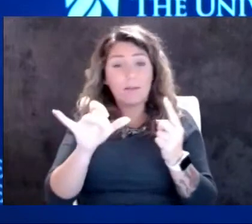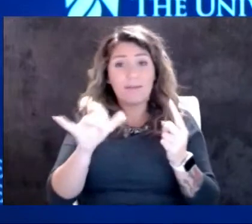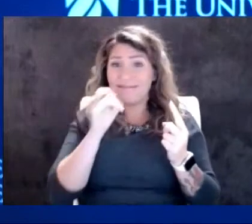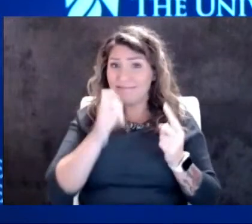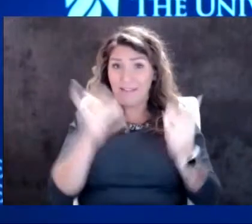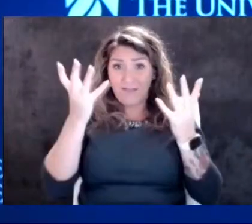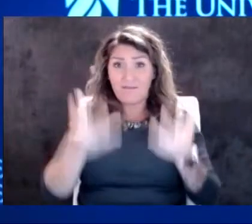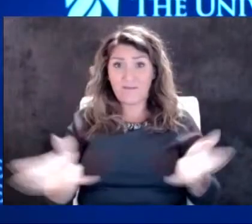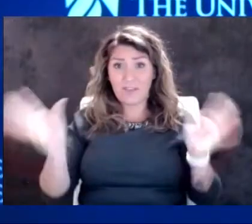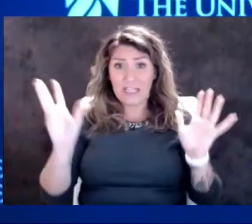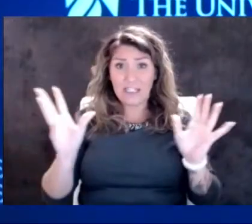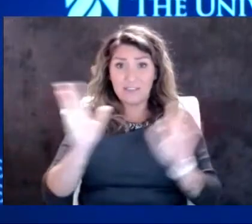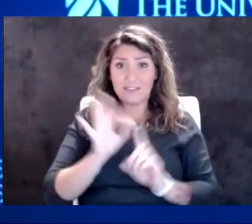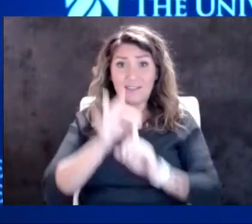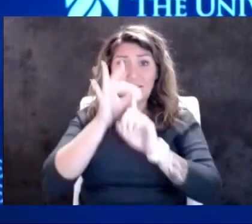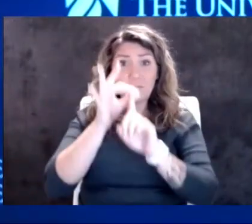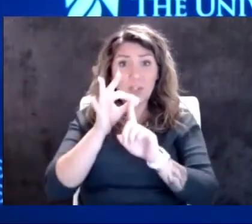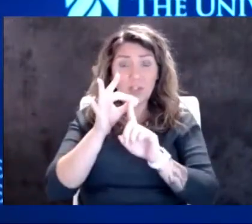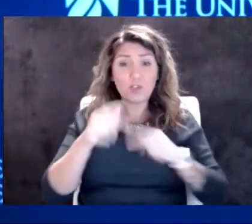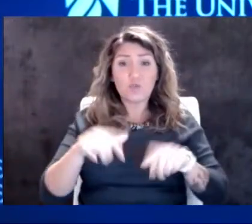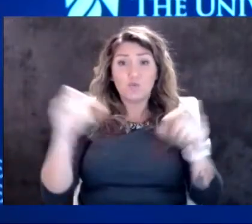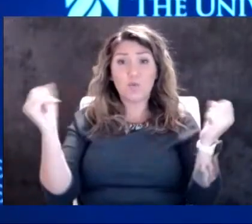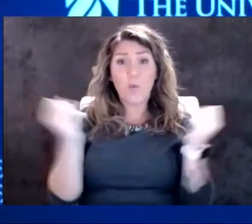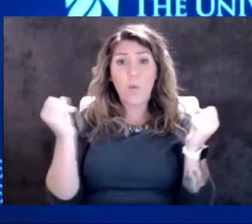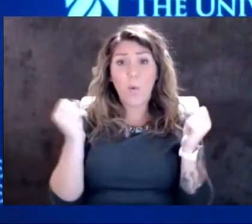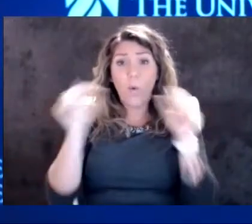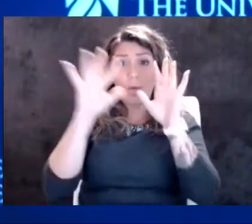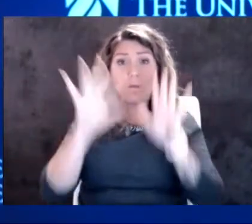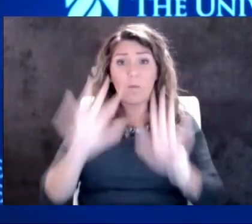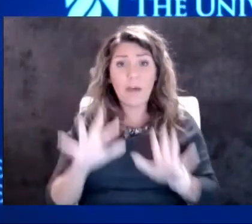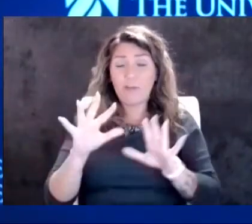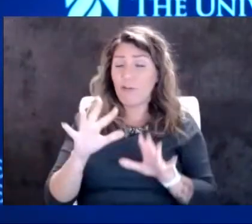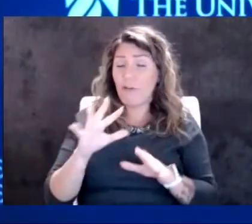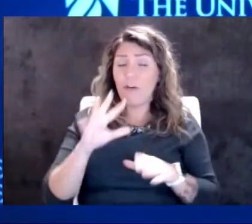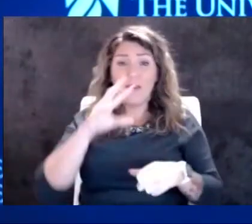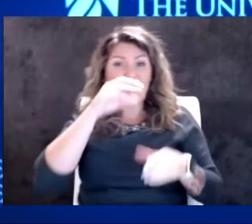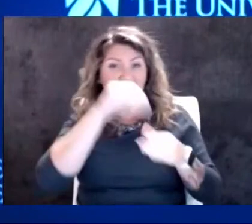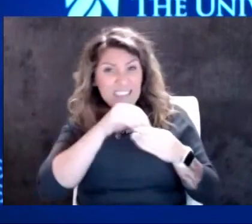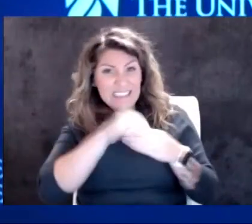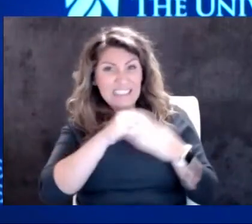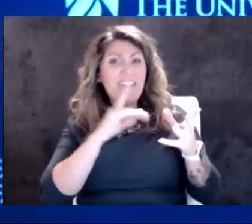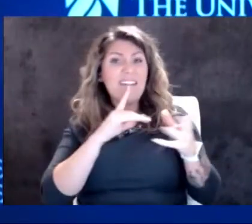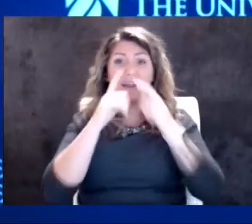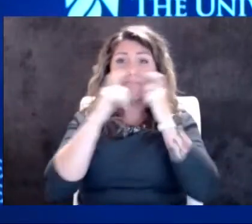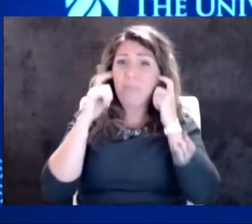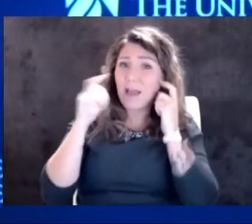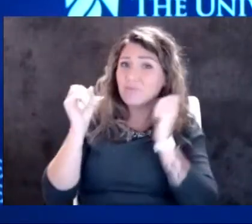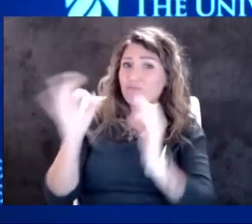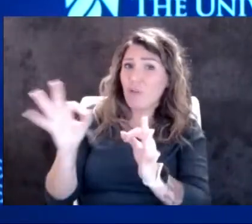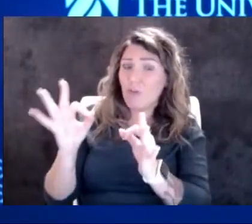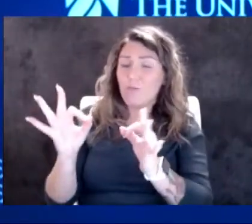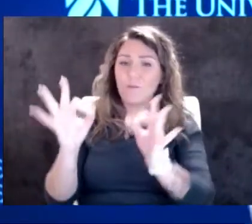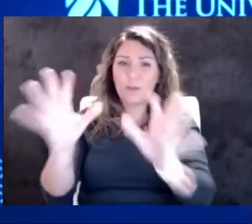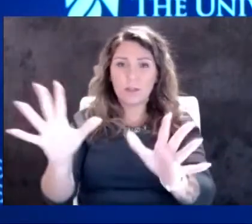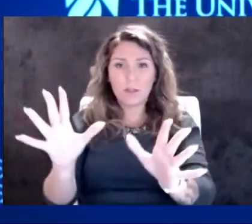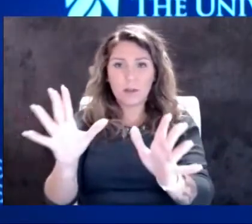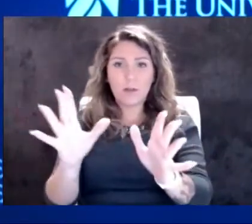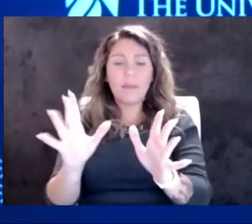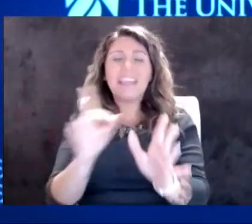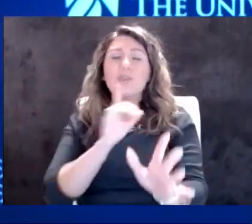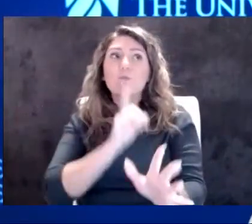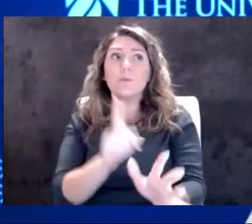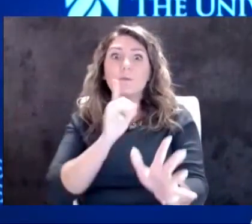woods, especially as the cold weather arrives. People go indoors, masks come off. We are not out of the woods. Be very careful.